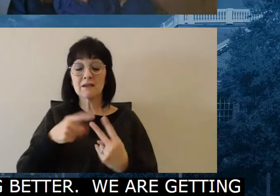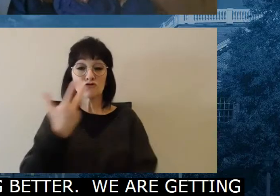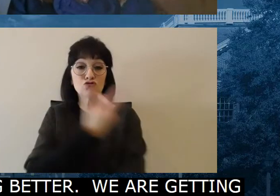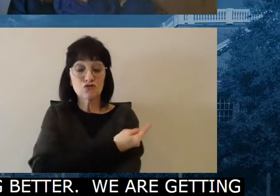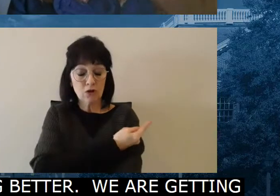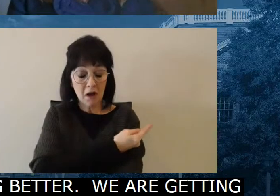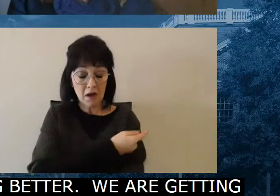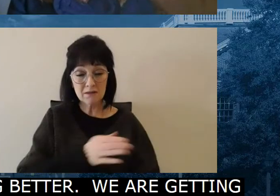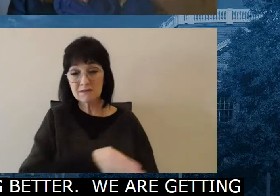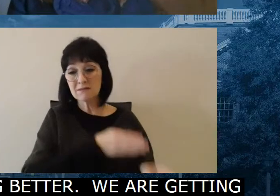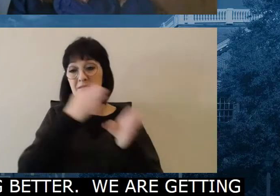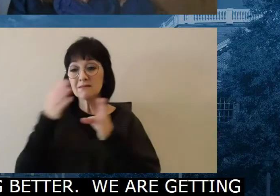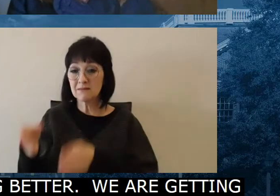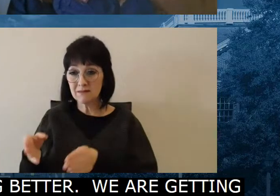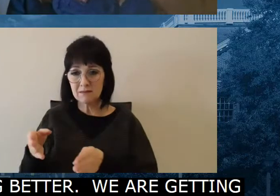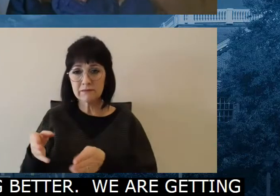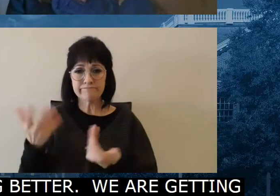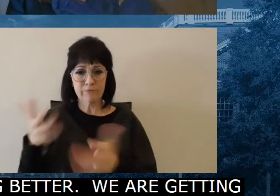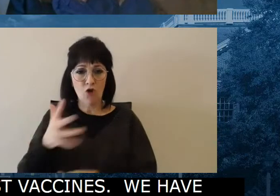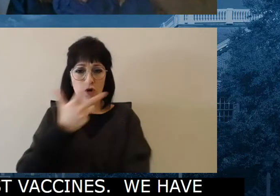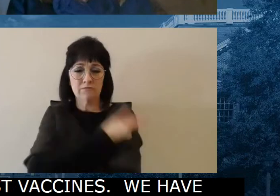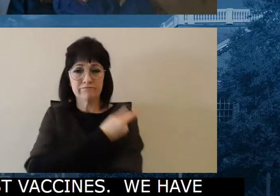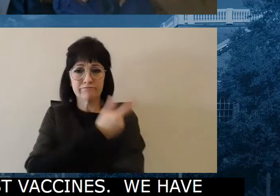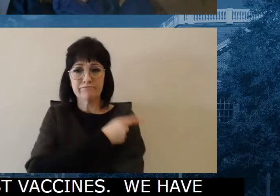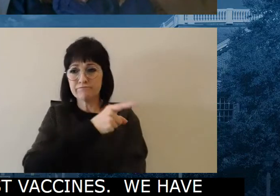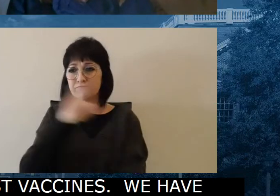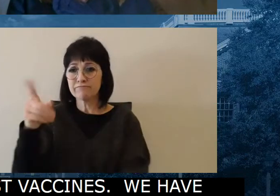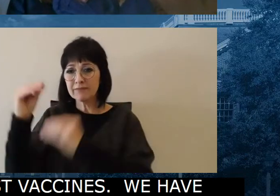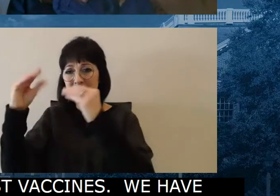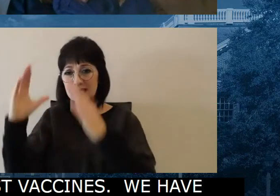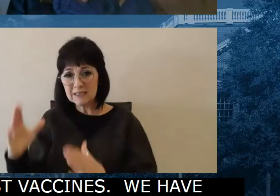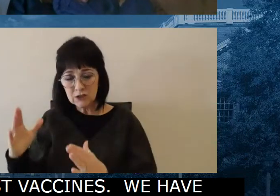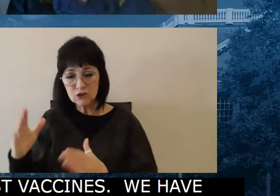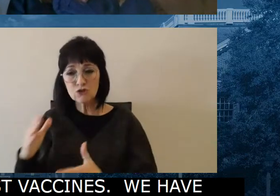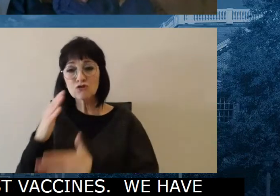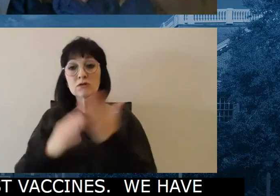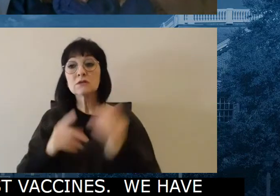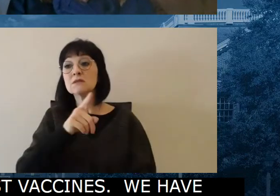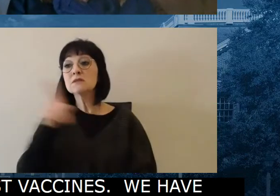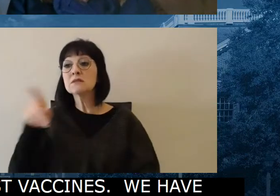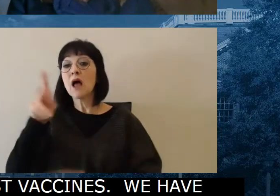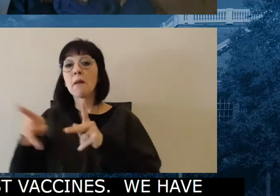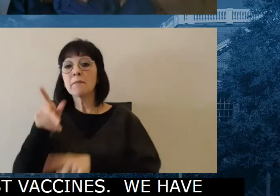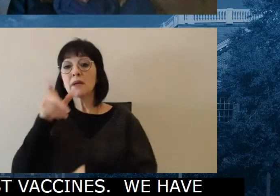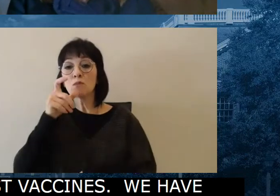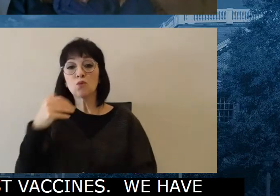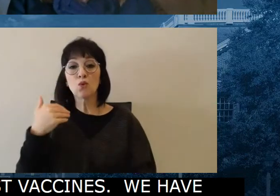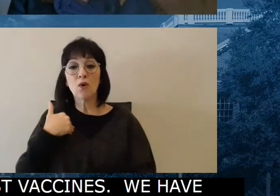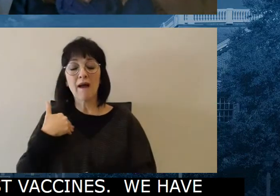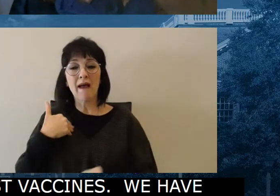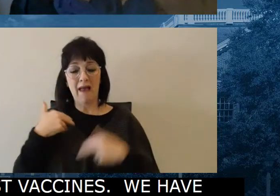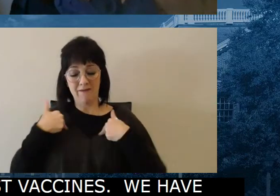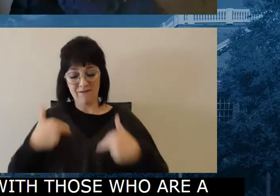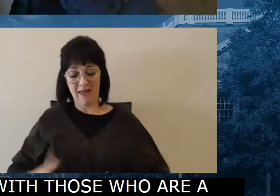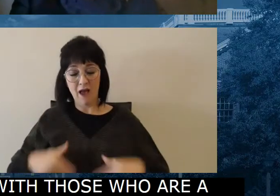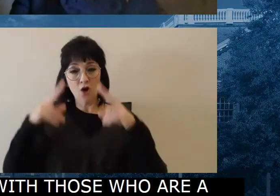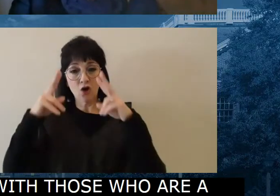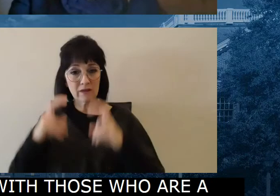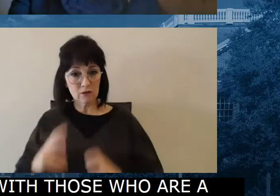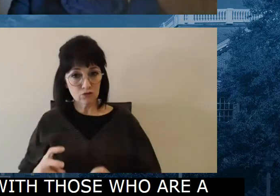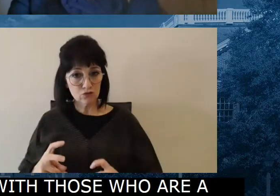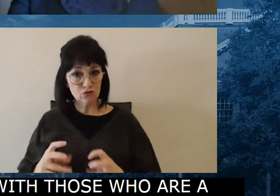a priority towards those are a little bit older, those with pre-existing health conditions, those that are working with